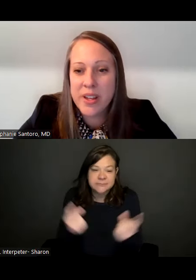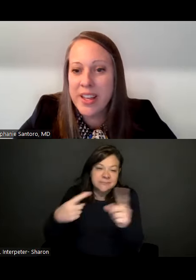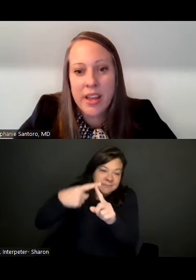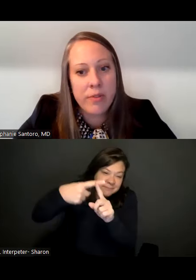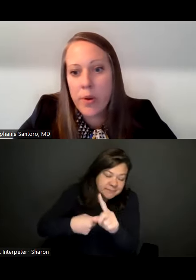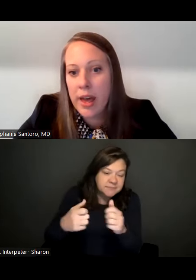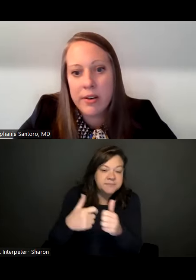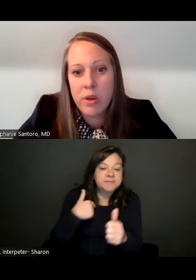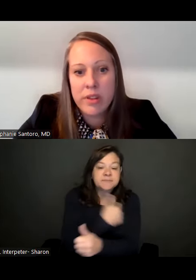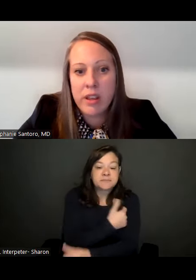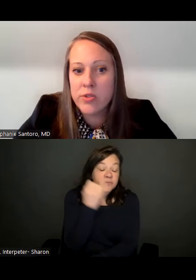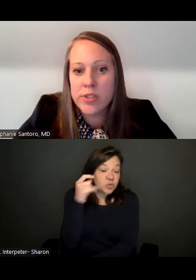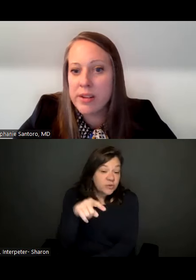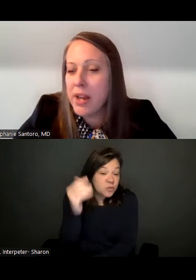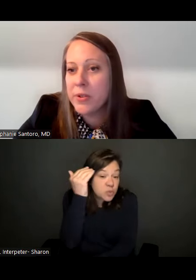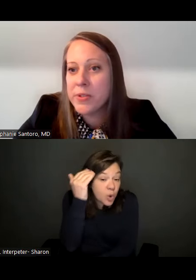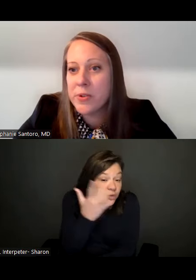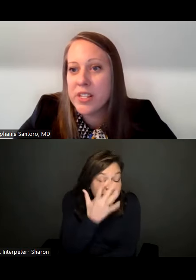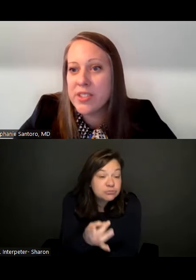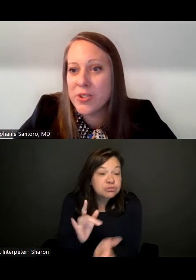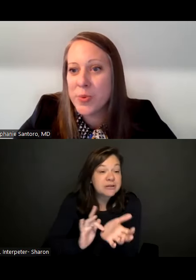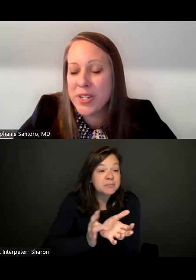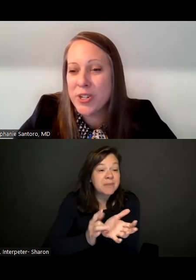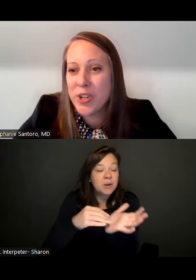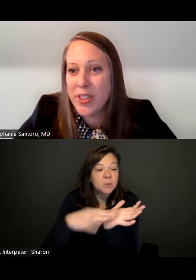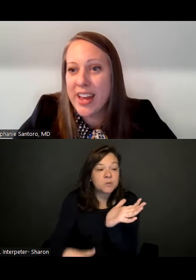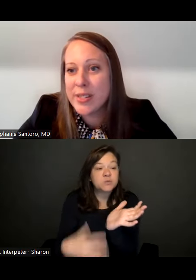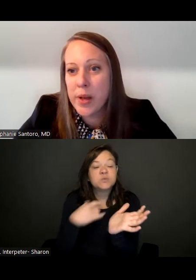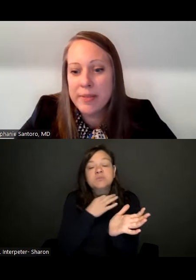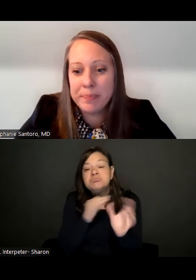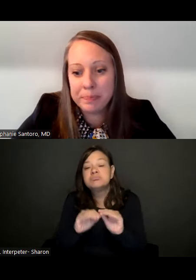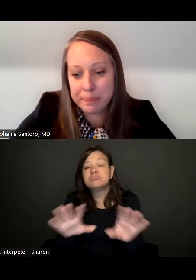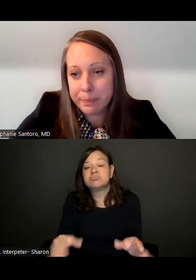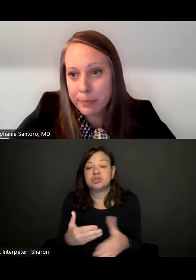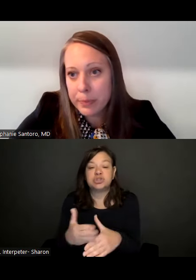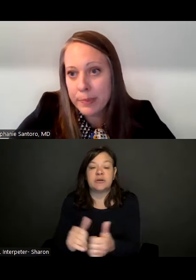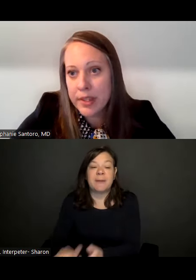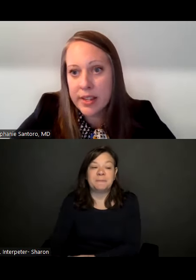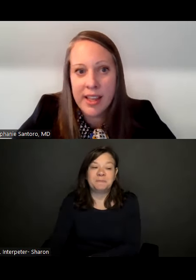us. So if you know of any interested medical students, I just wanted to share that as well.